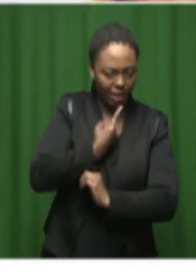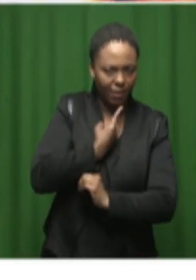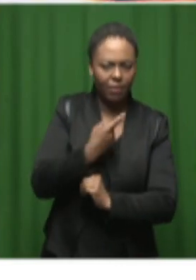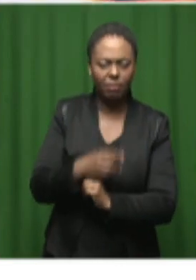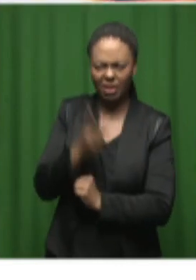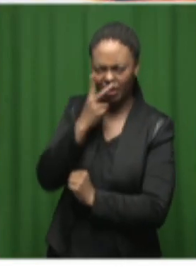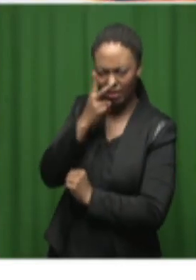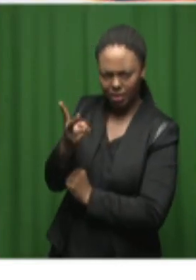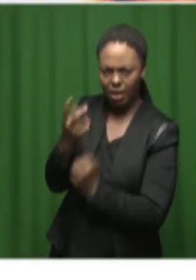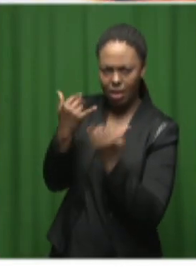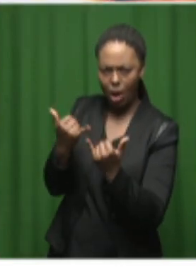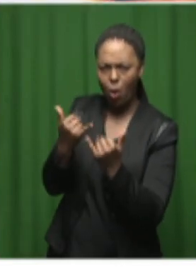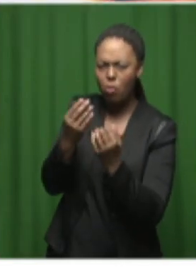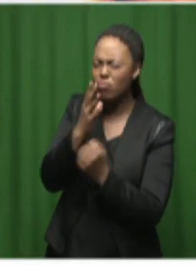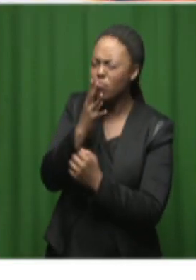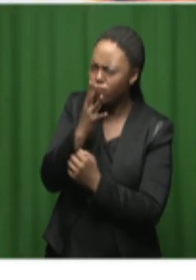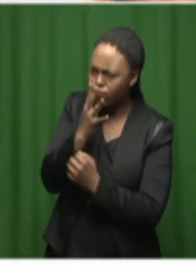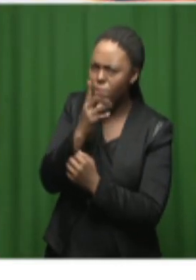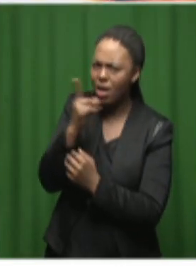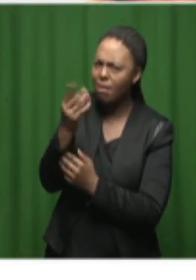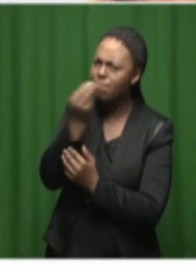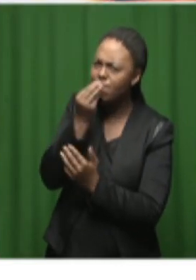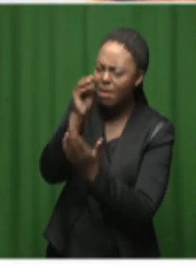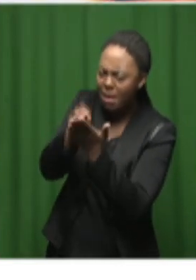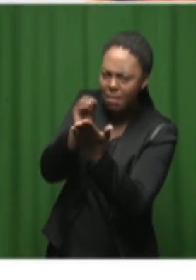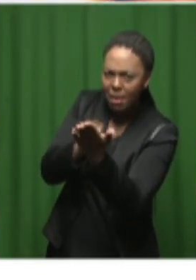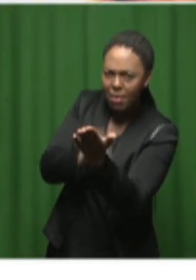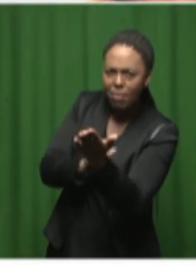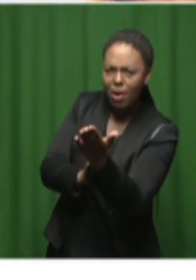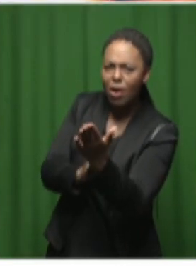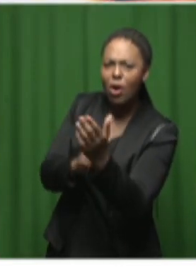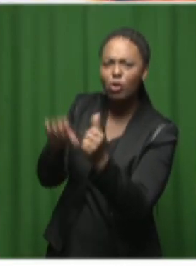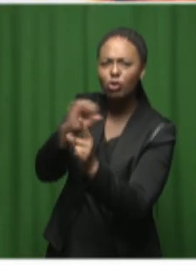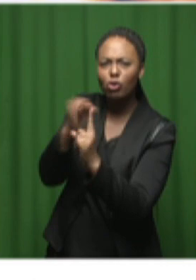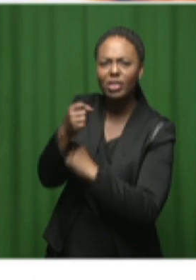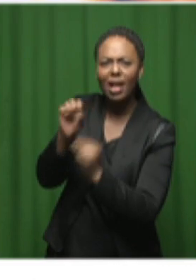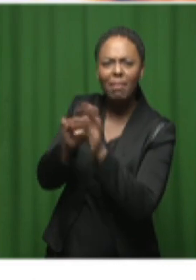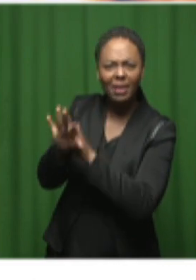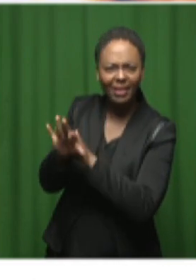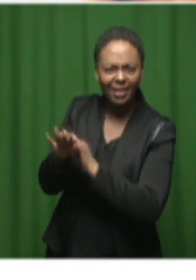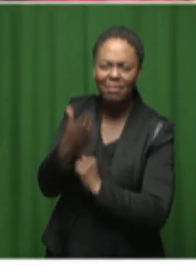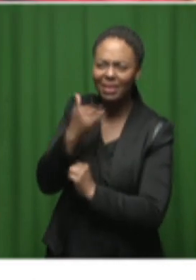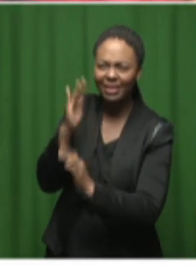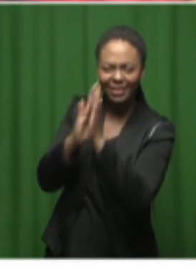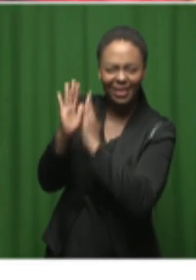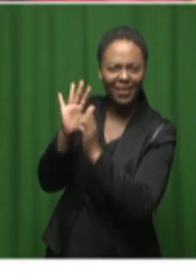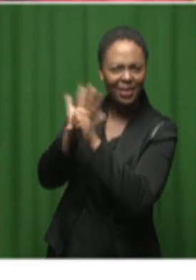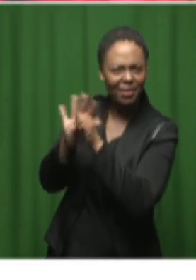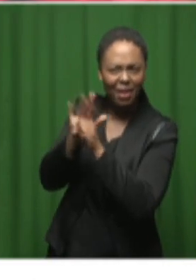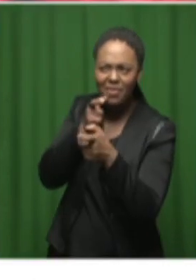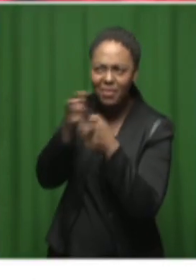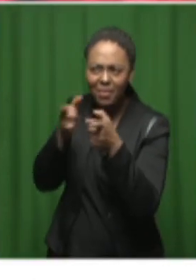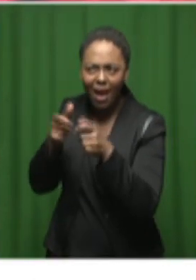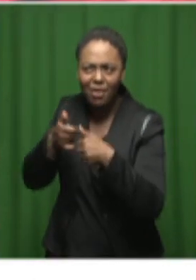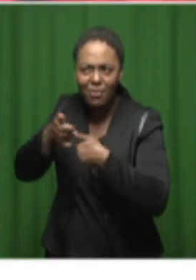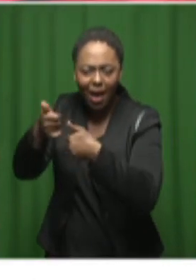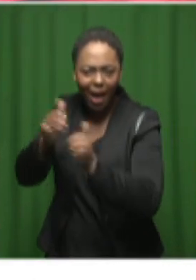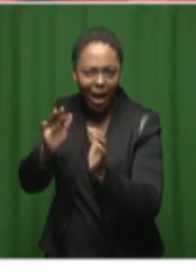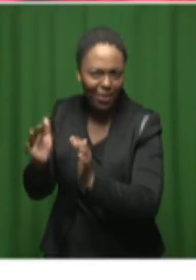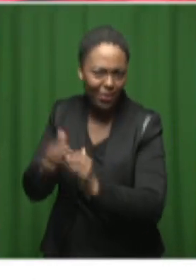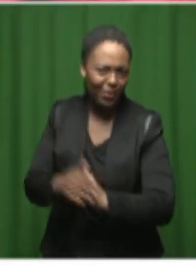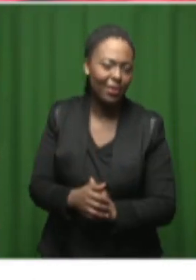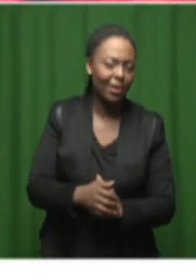that you share a lot of recipes on social media. Let's talk about the kind of feedback that you get on that platform. Okay, so the kind of feedback that I get